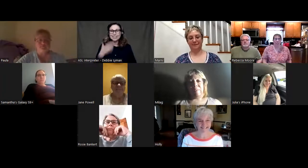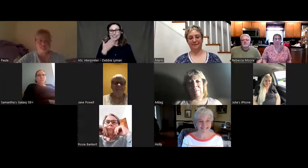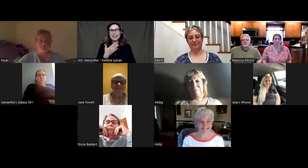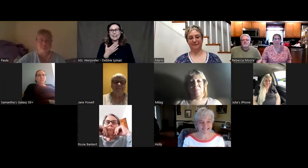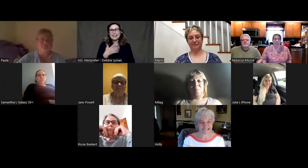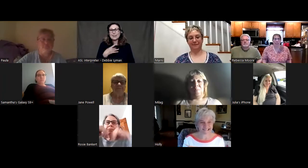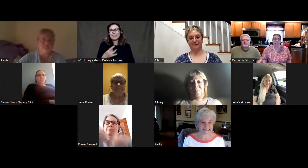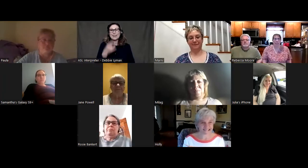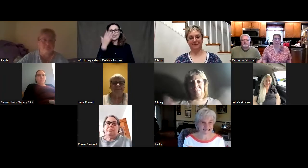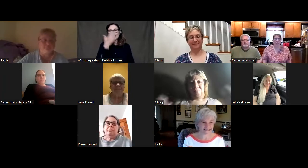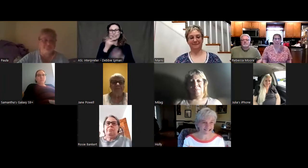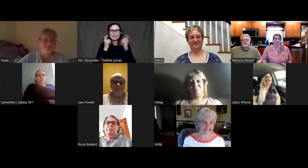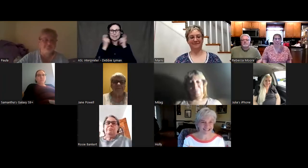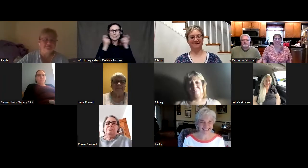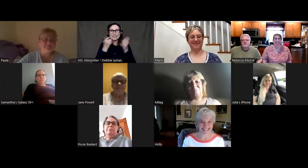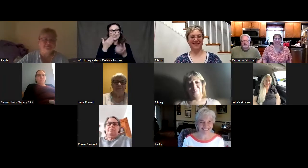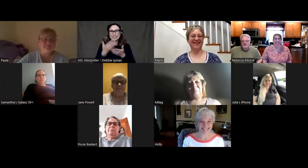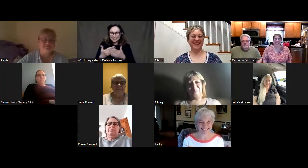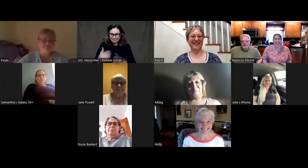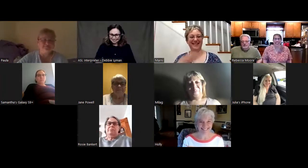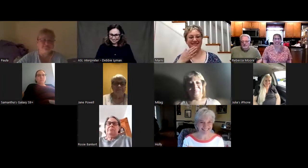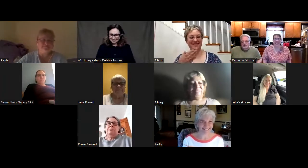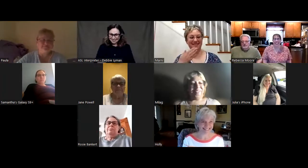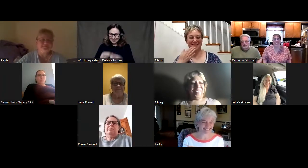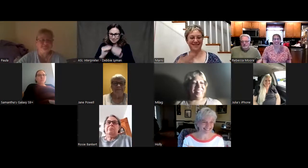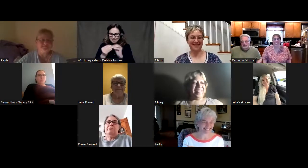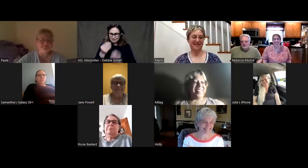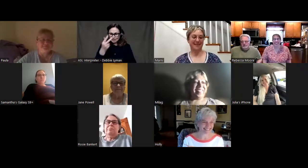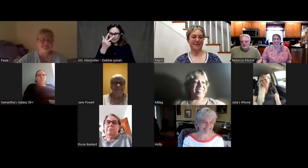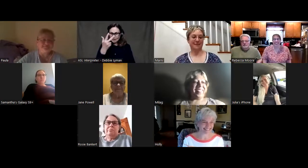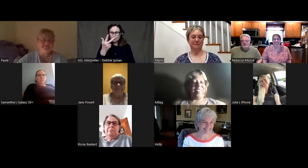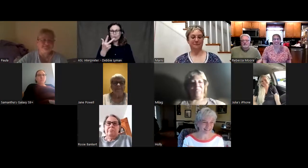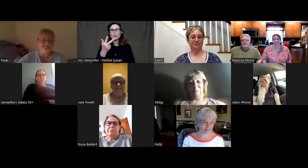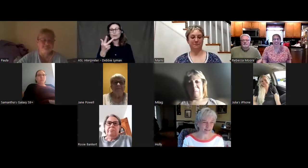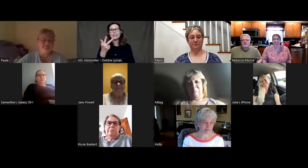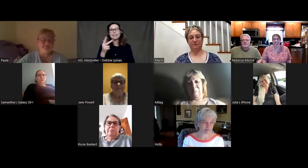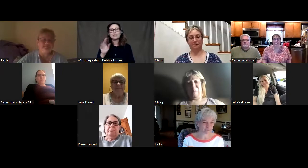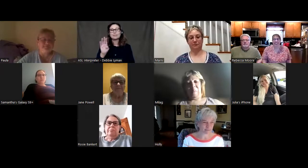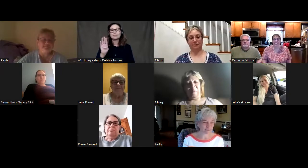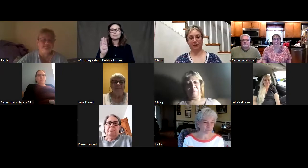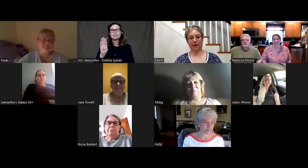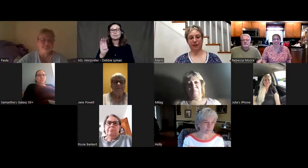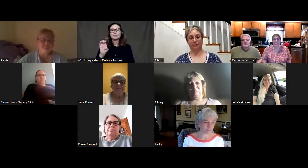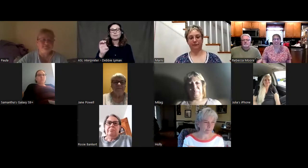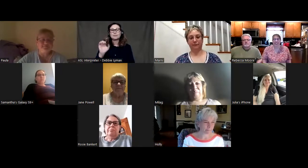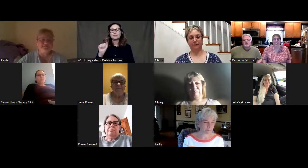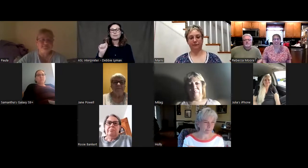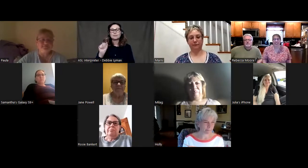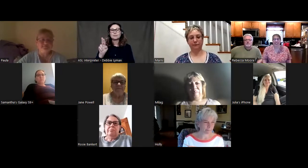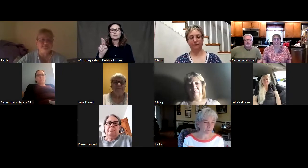good. I like your facial expression. That was good. Okay. Number 3.